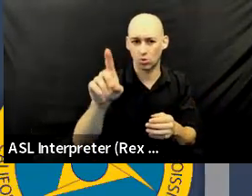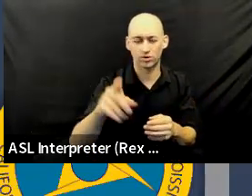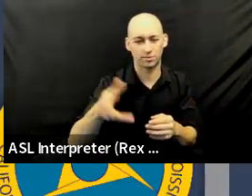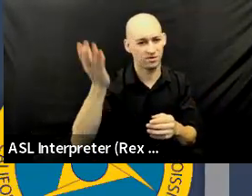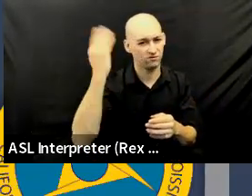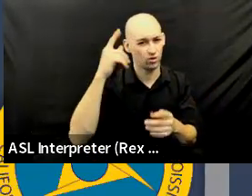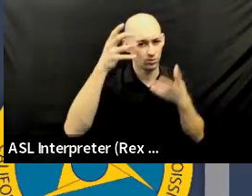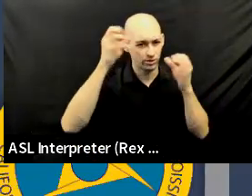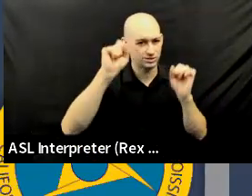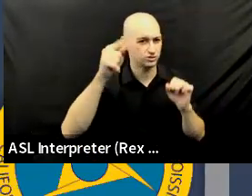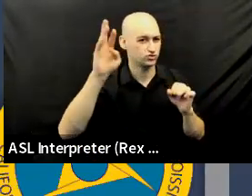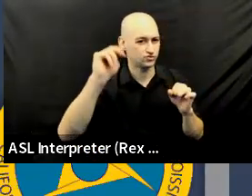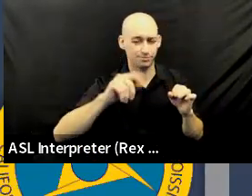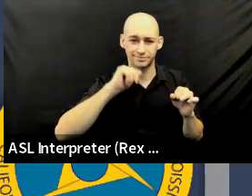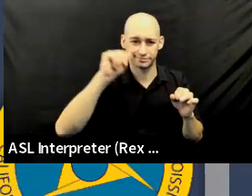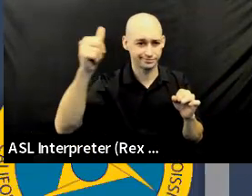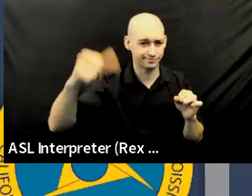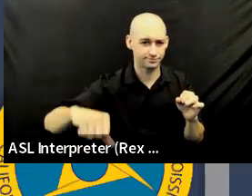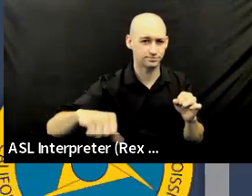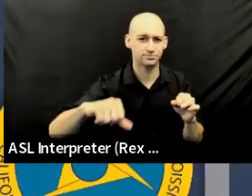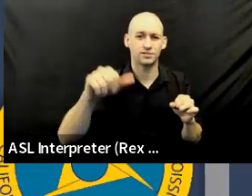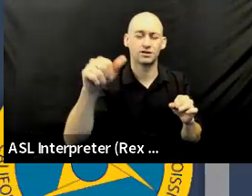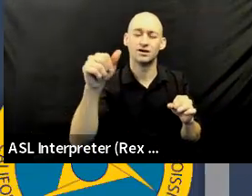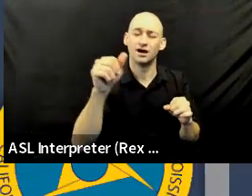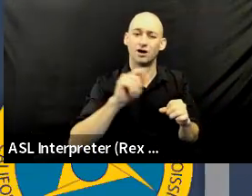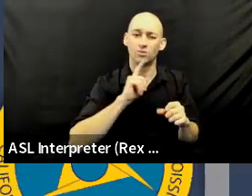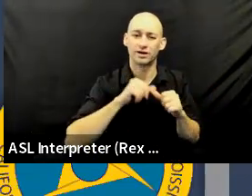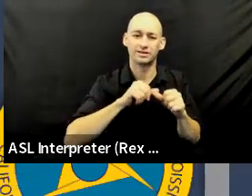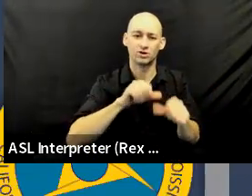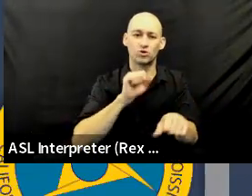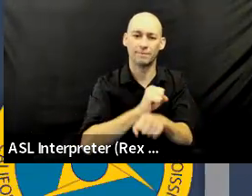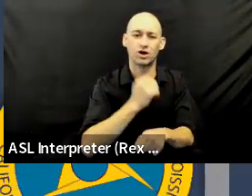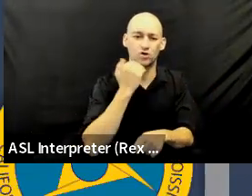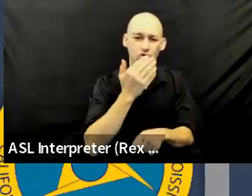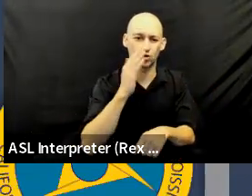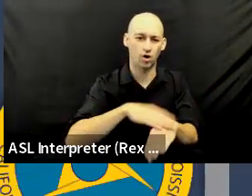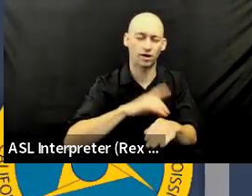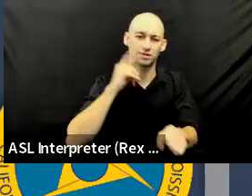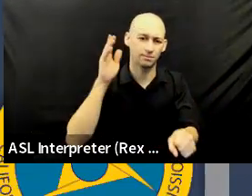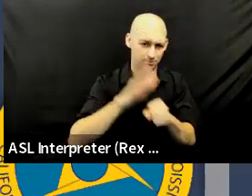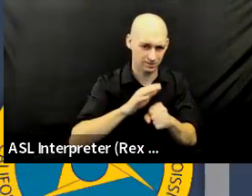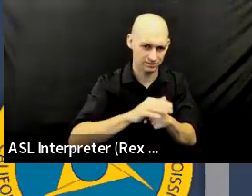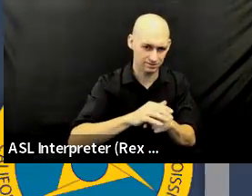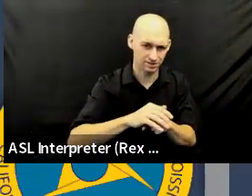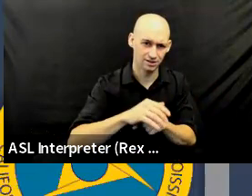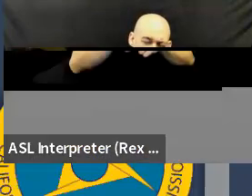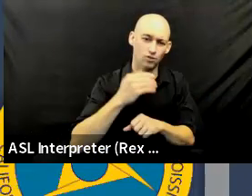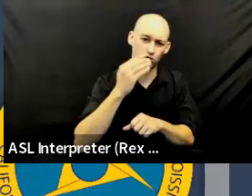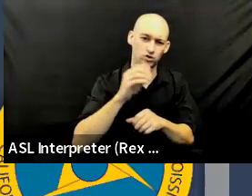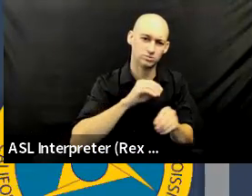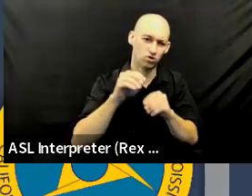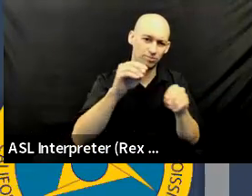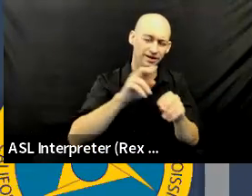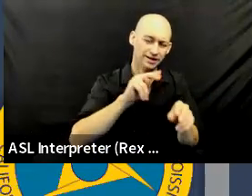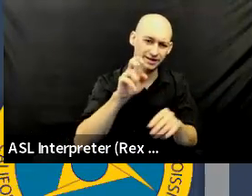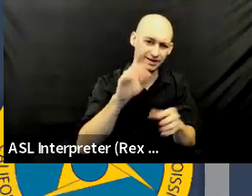not, and that we're continuing to make good on the commitments to make our goods movement network, and in fact,